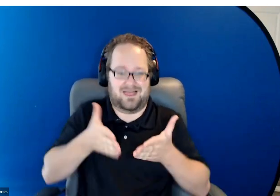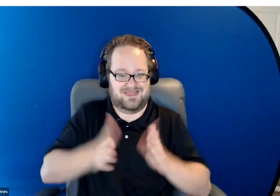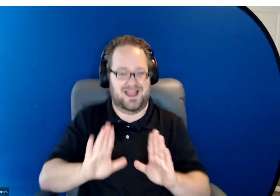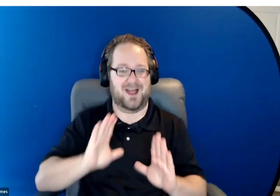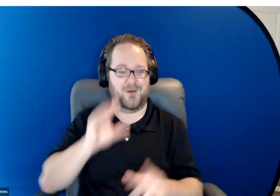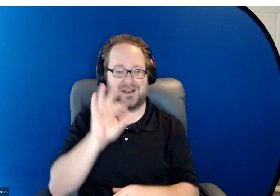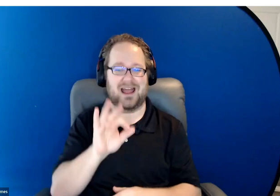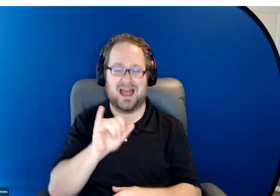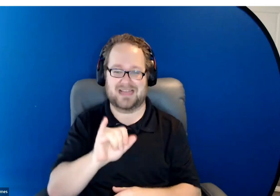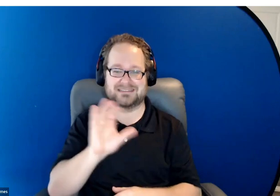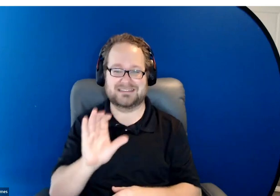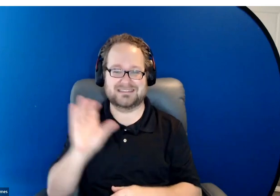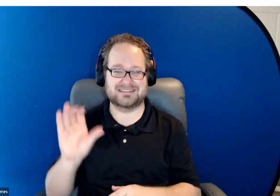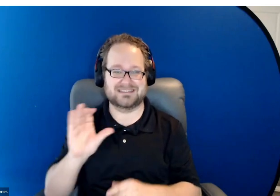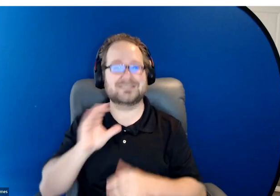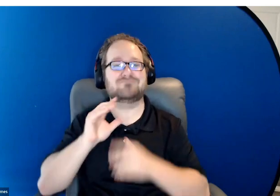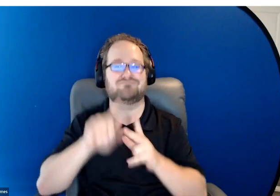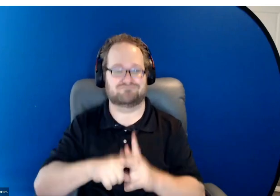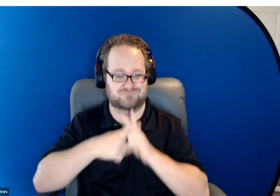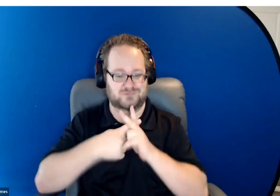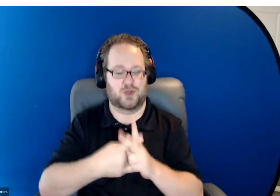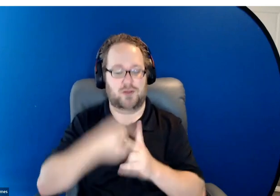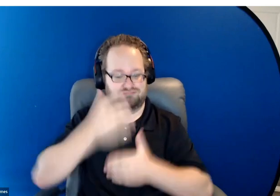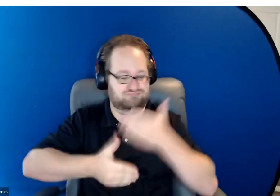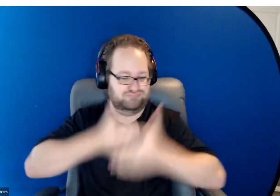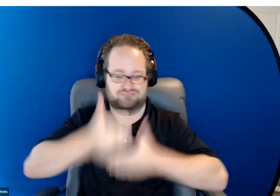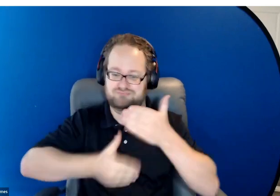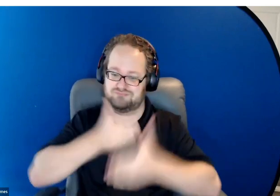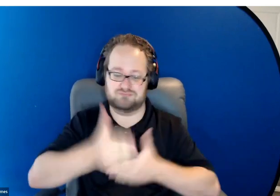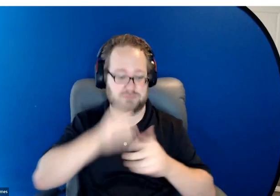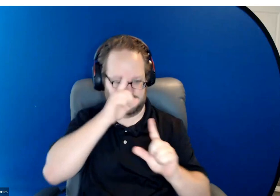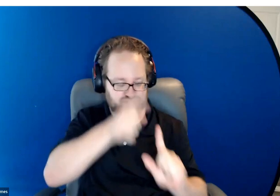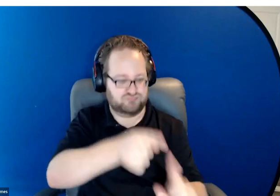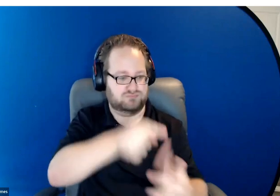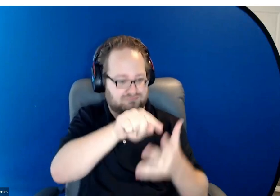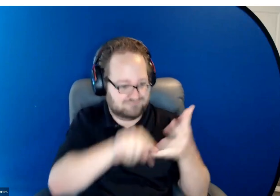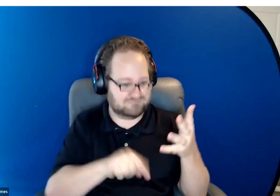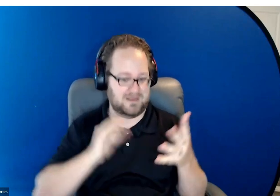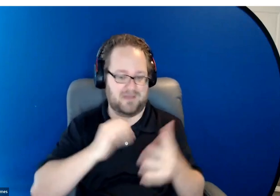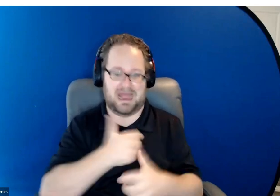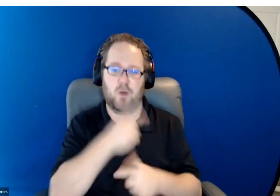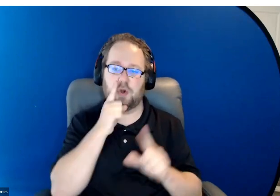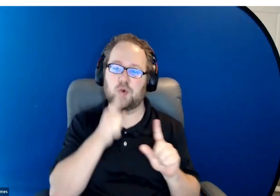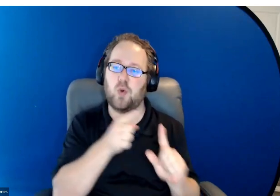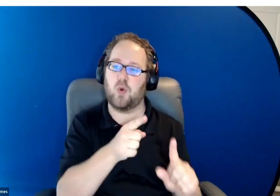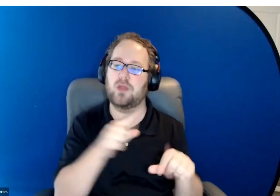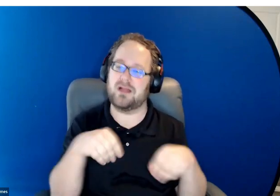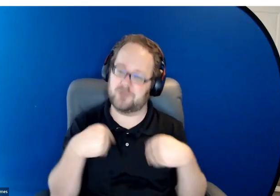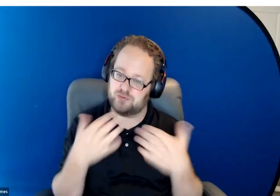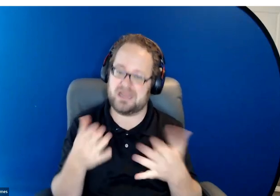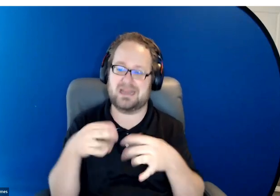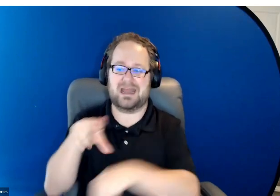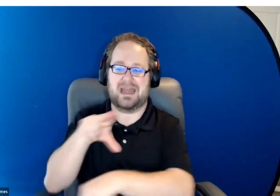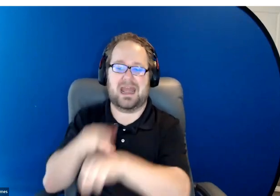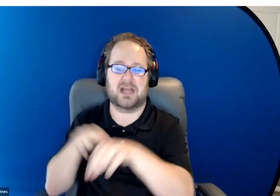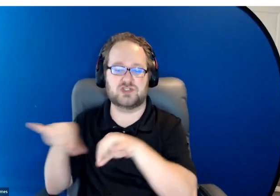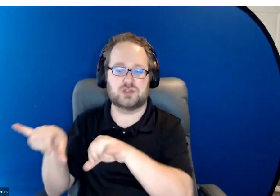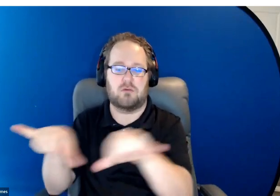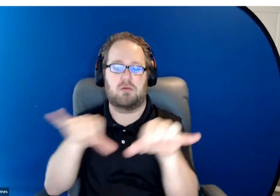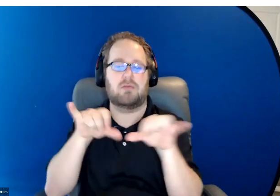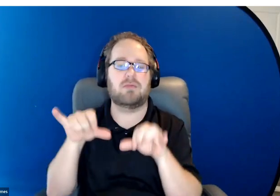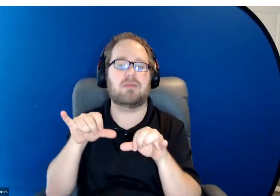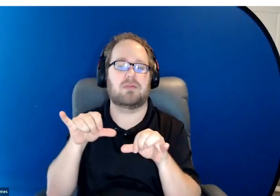to drill down and really tackle and move forward towards our goal of creating a national plan on